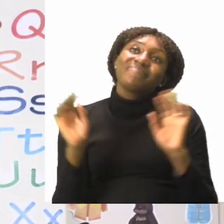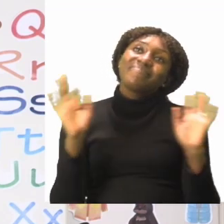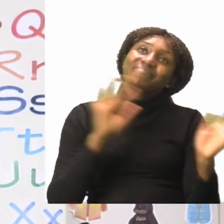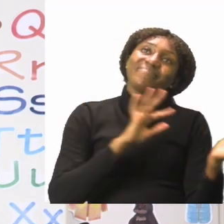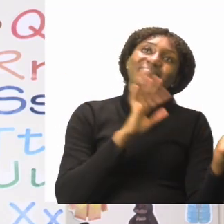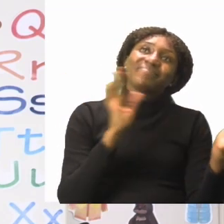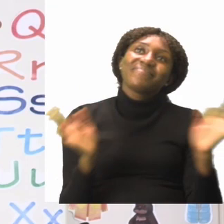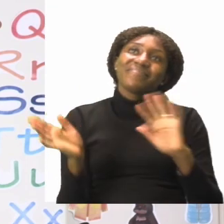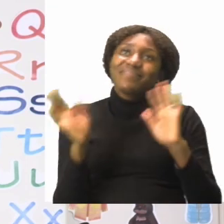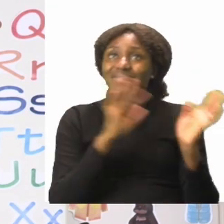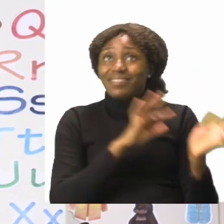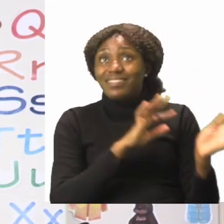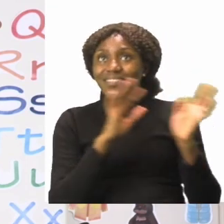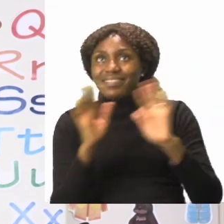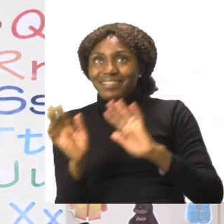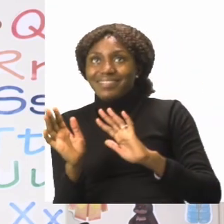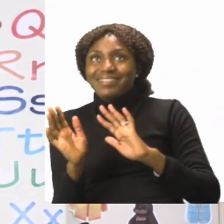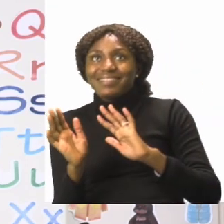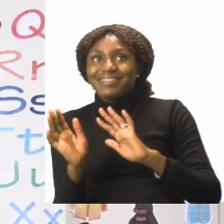Goodbye,